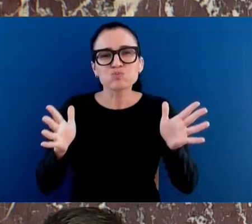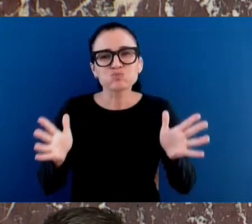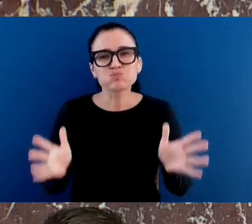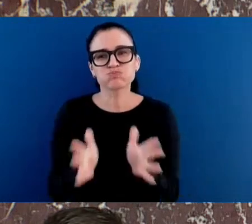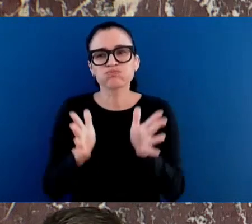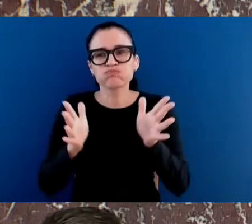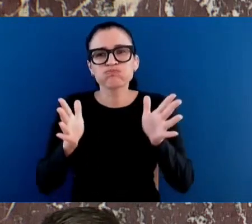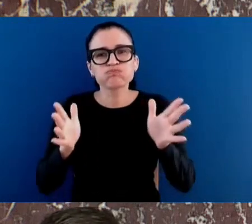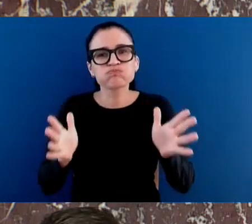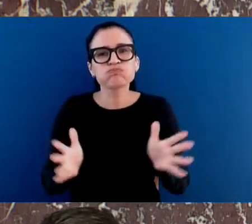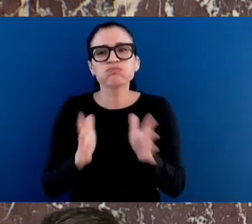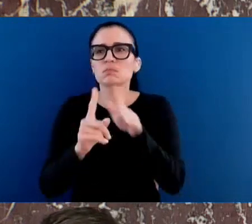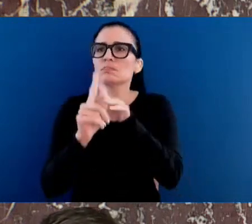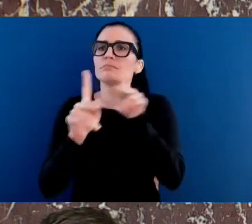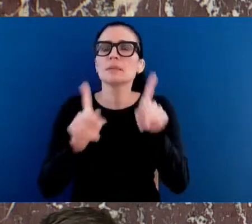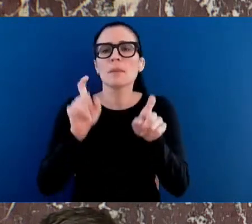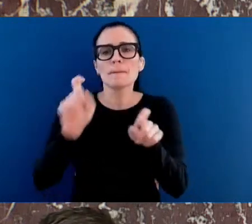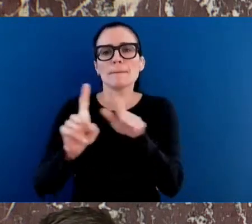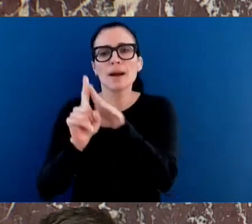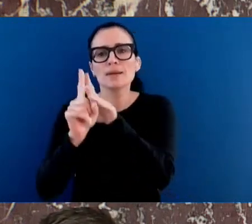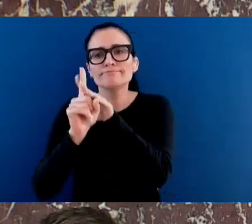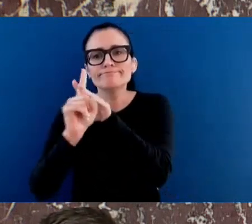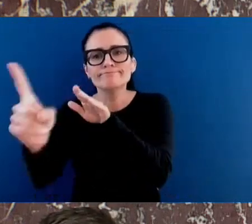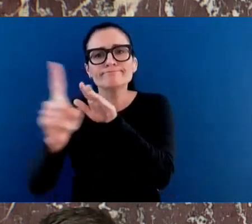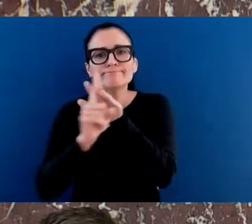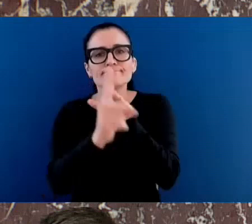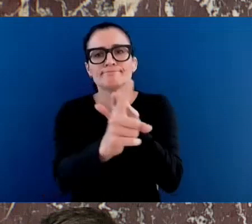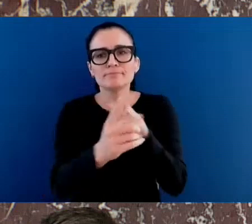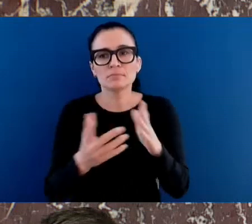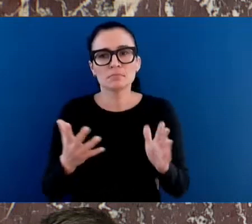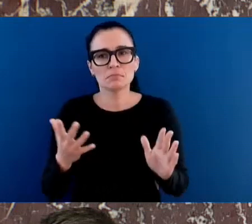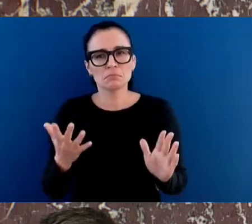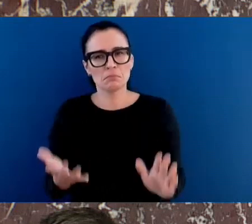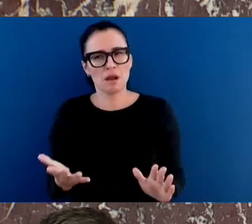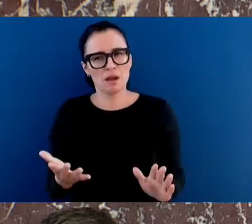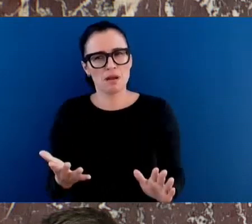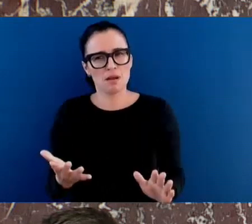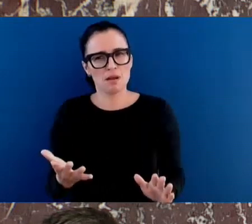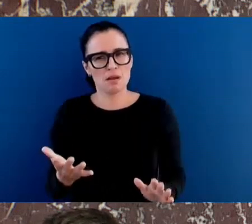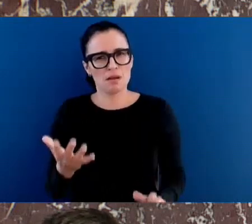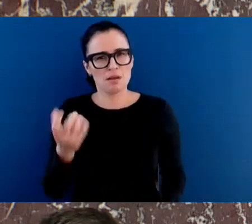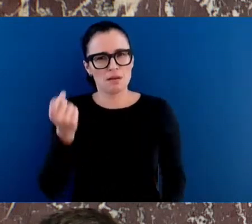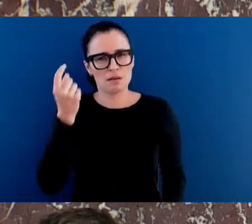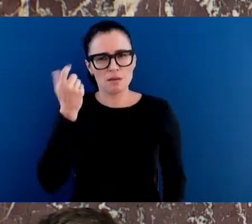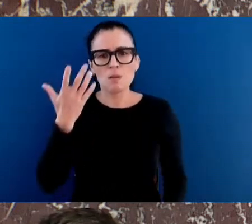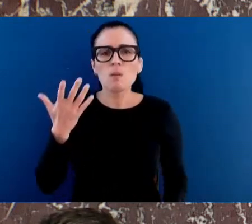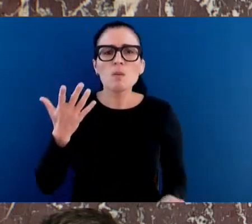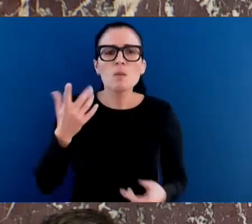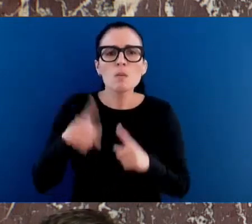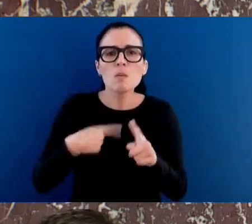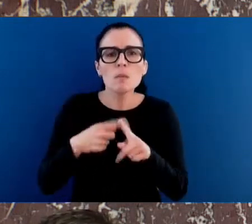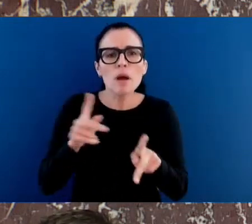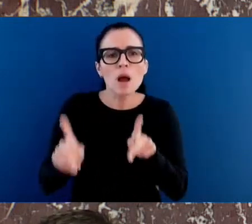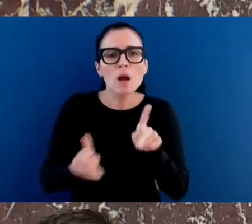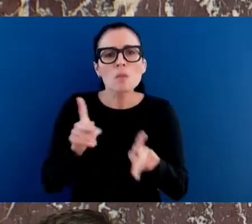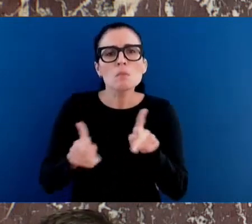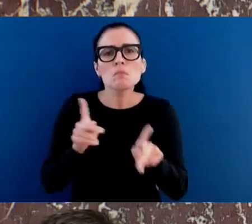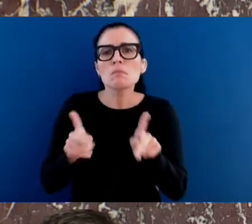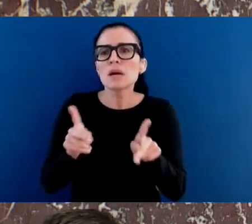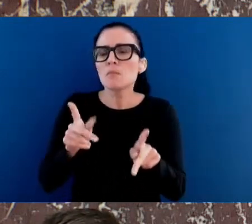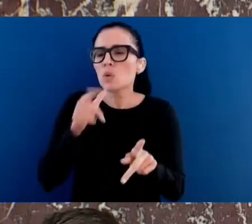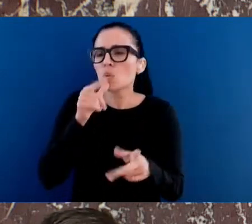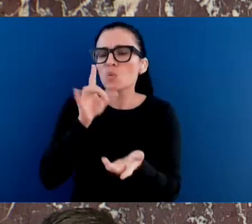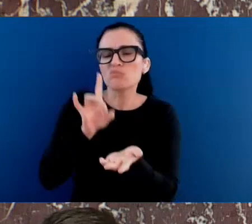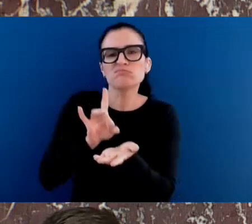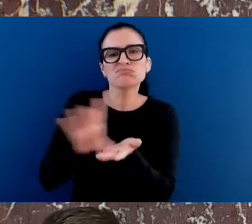they were placed in. That is the critical connection that local news plays, Mr. Speaker. Why did the Premier abandon his promise to